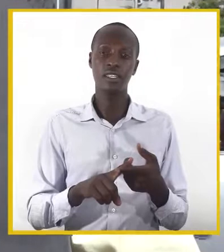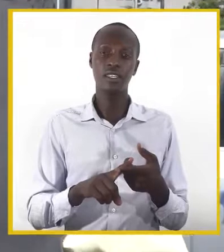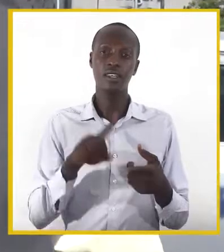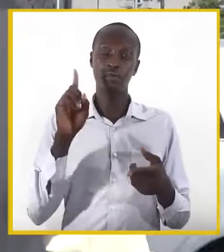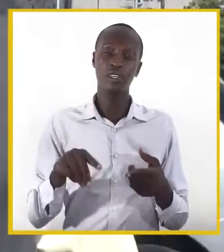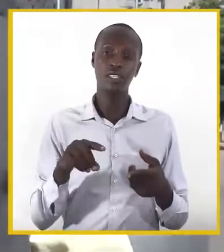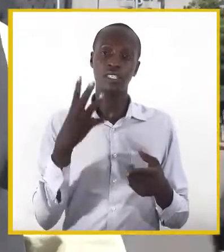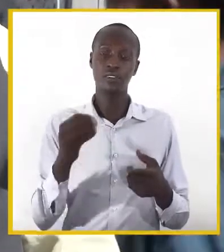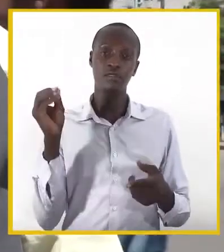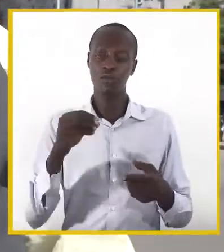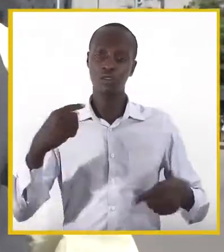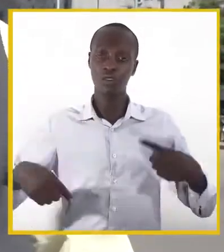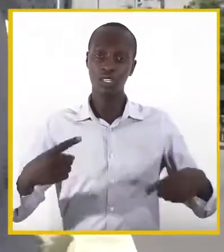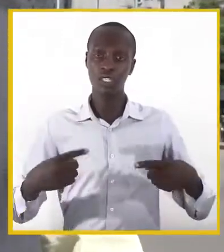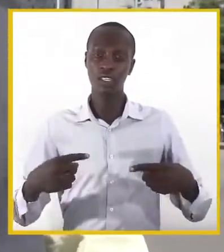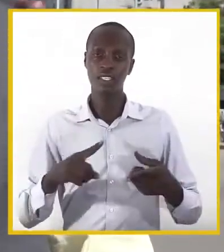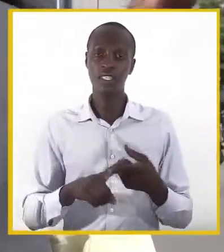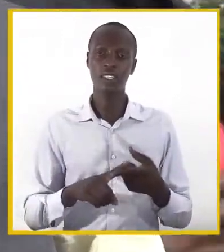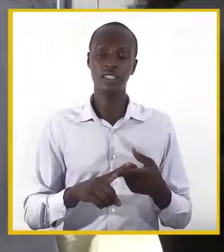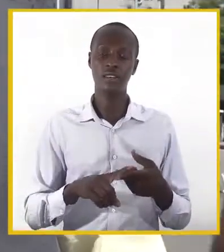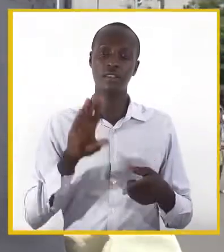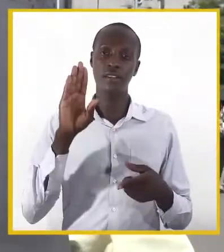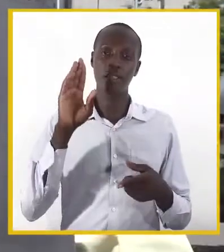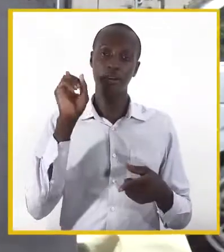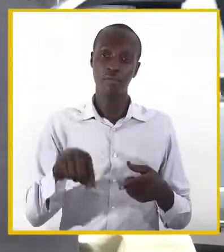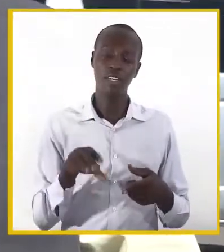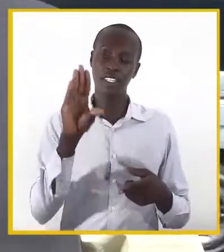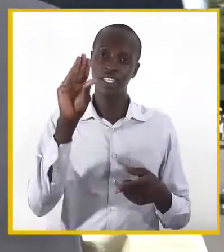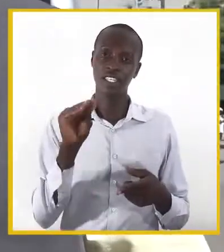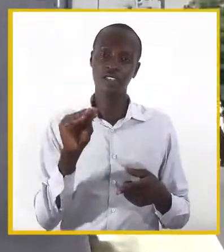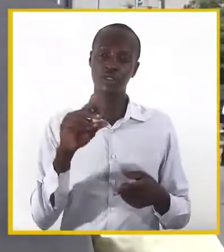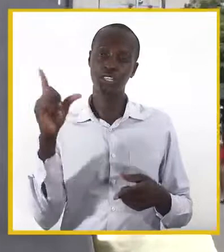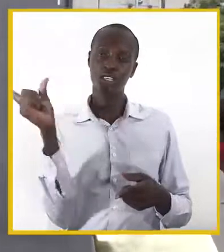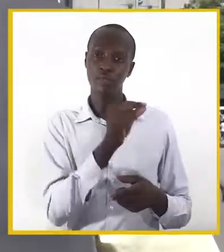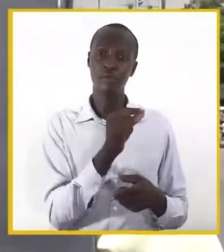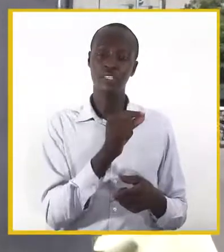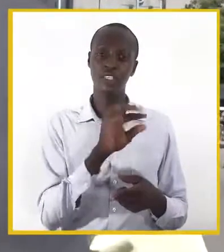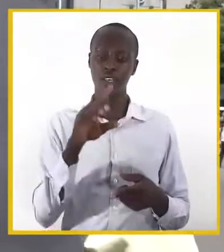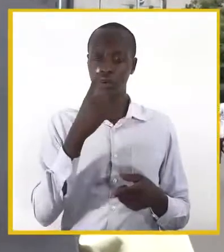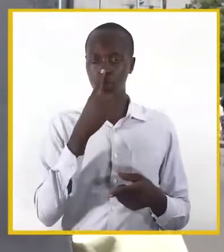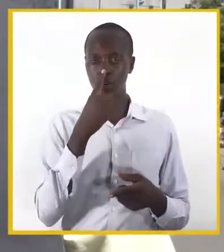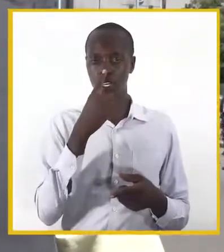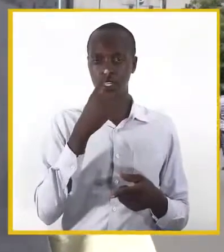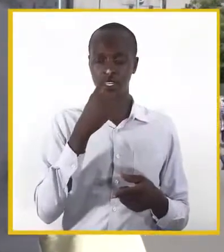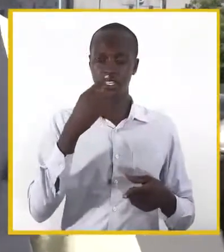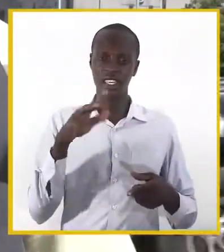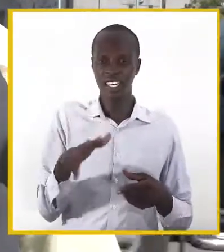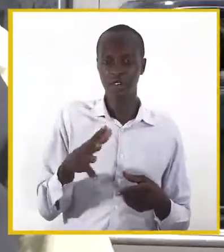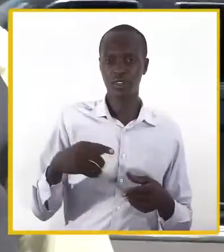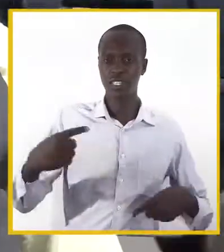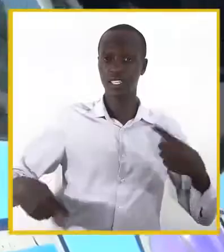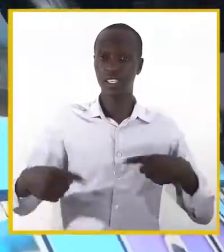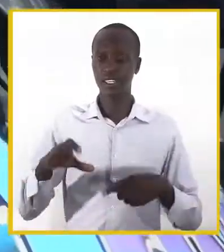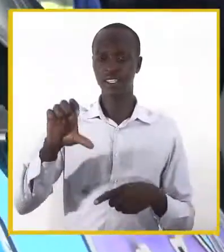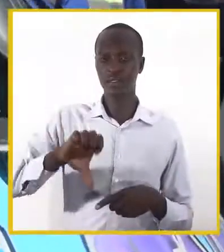sufficient treads. Let's also make sure that we reduce speed when we don't have good treads on our tires. The other thing